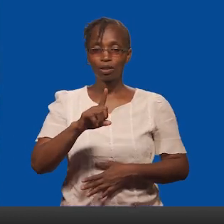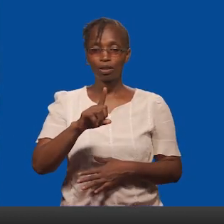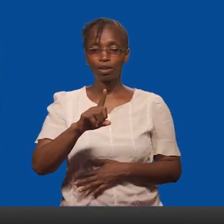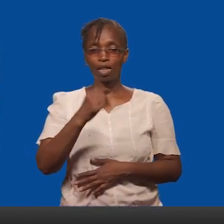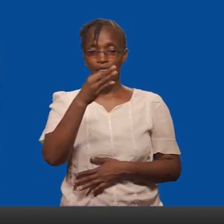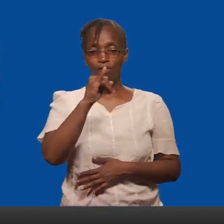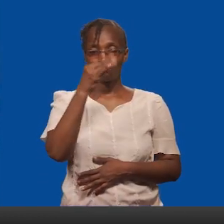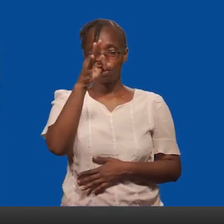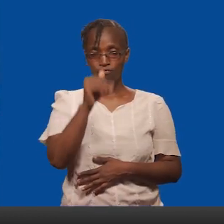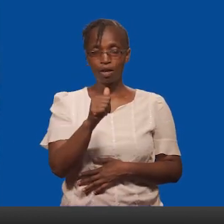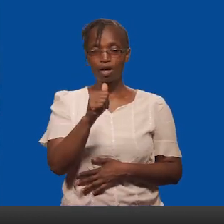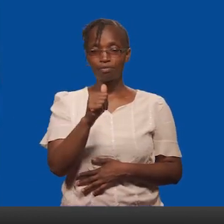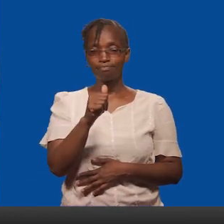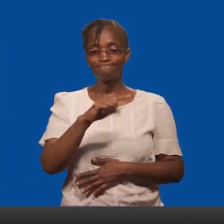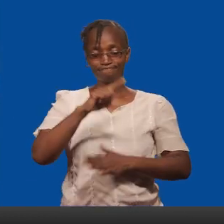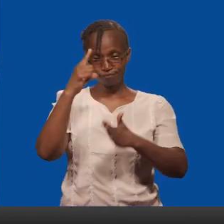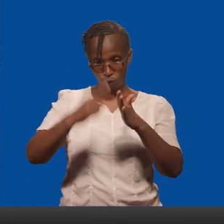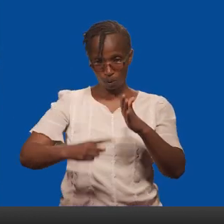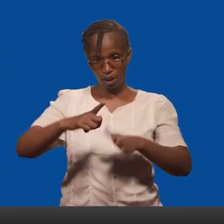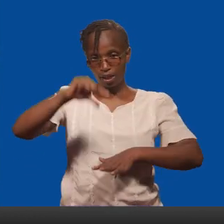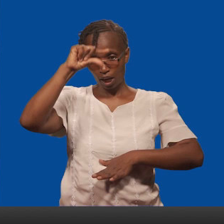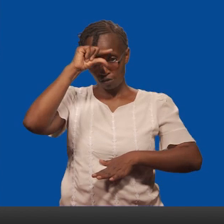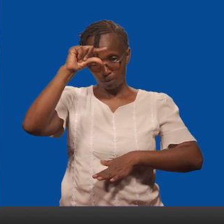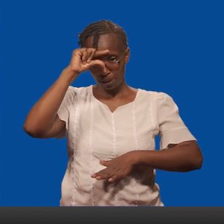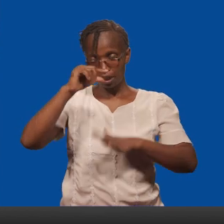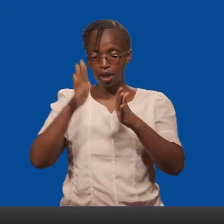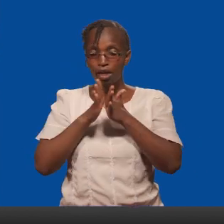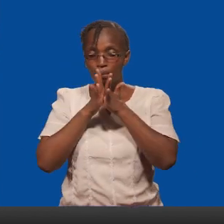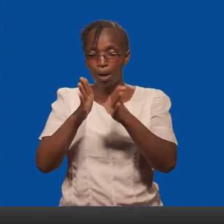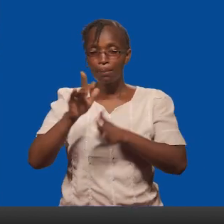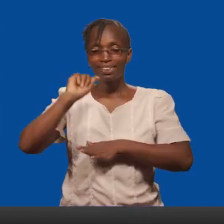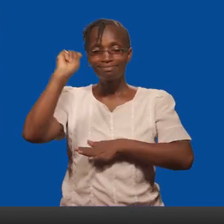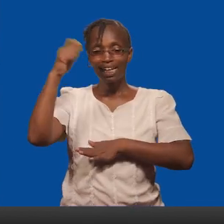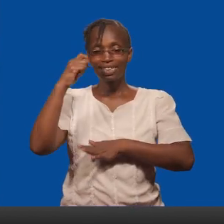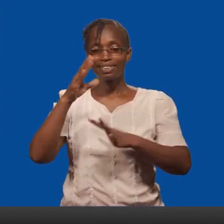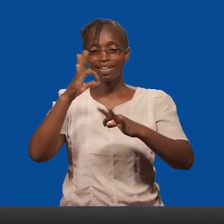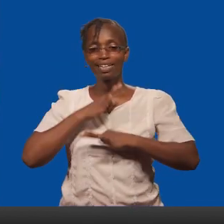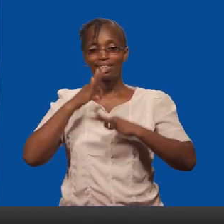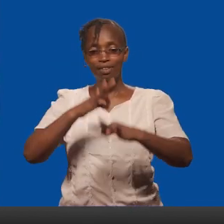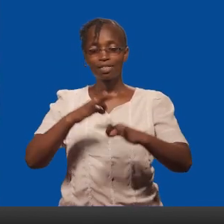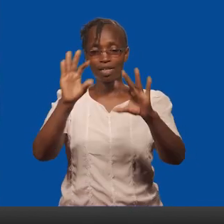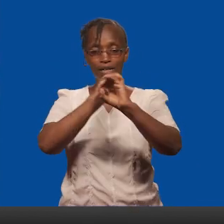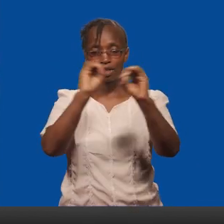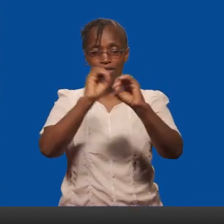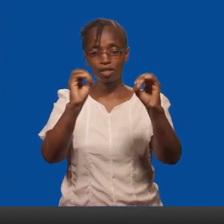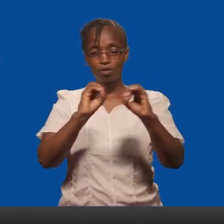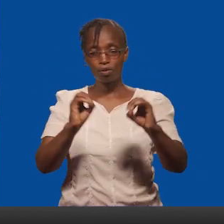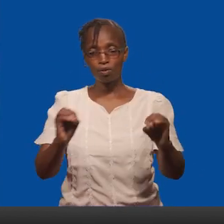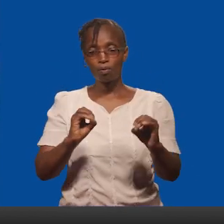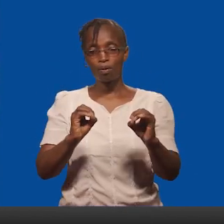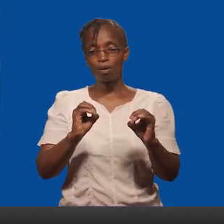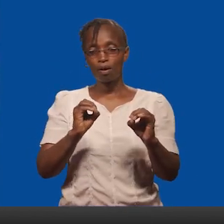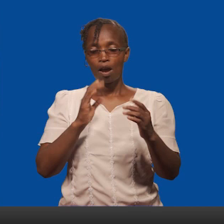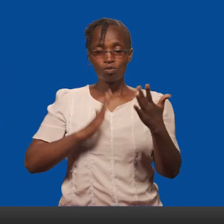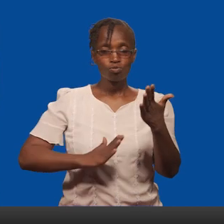We have assured FIFA and CAF that the government of the Republic of Kenya is not